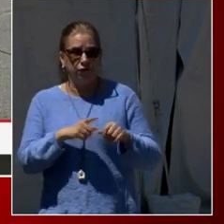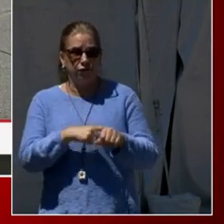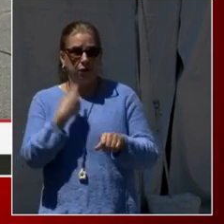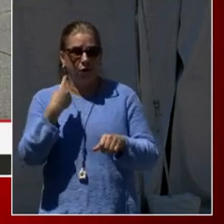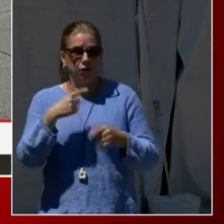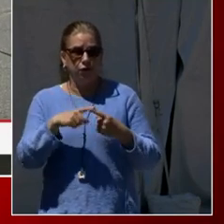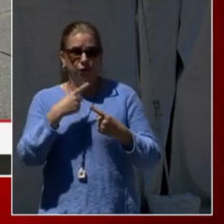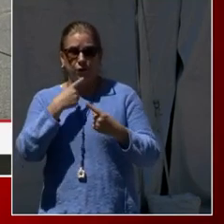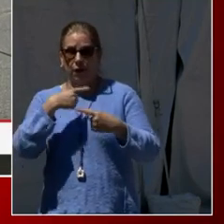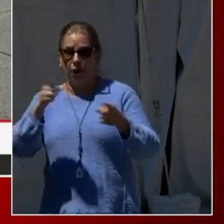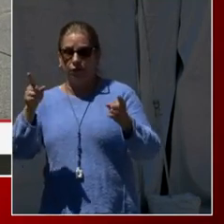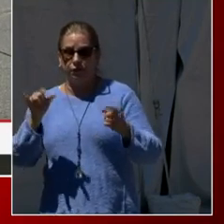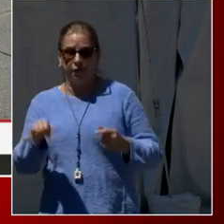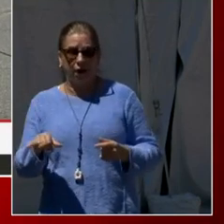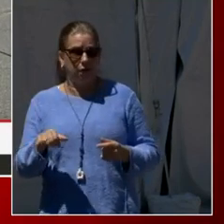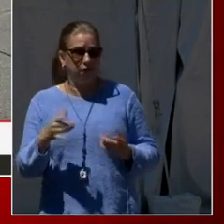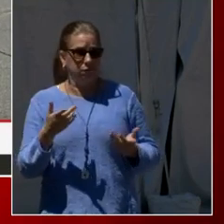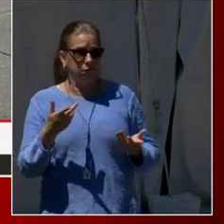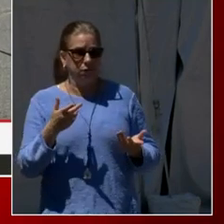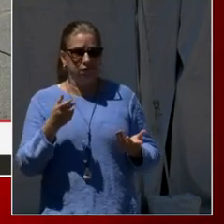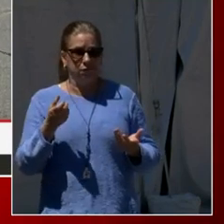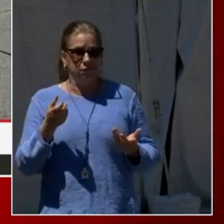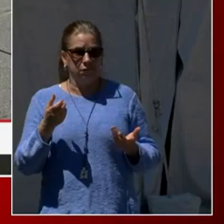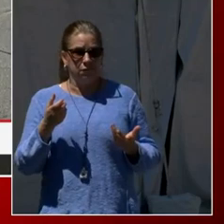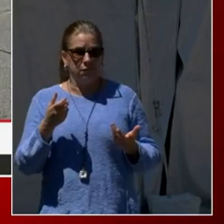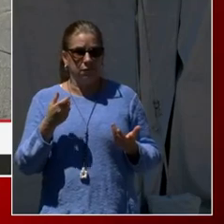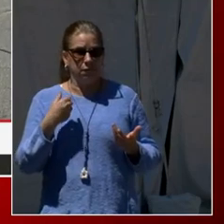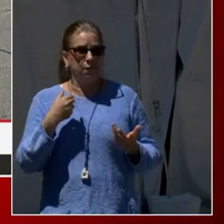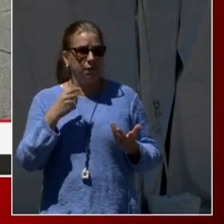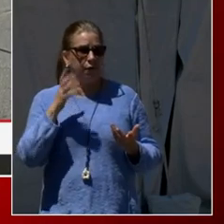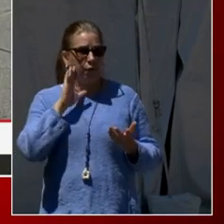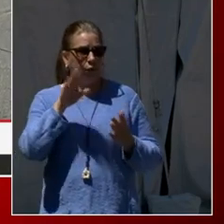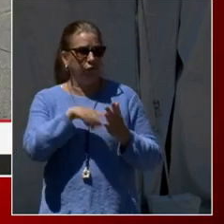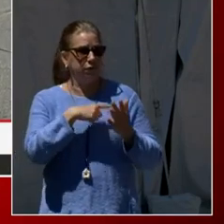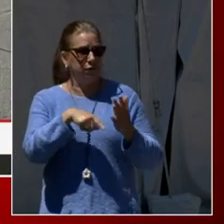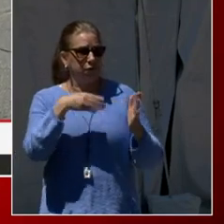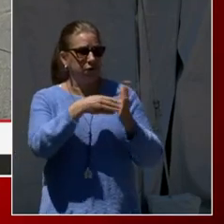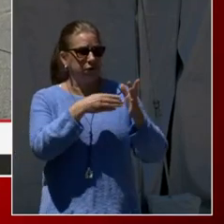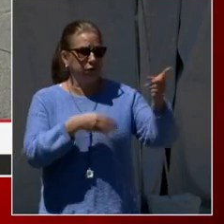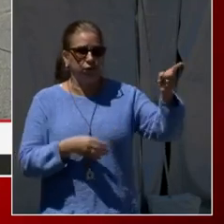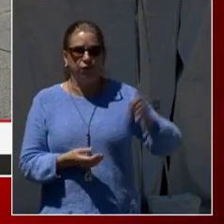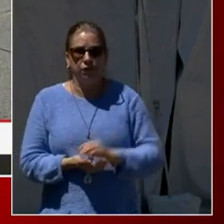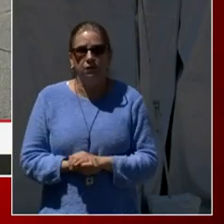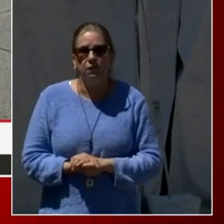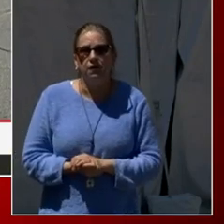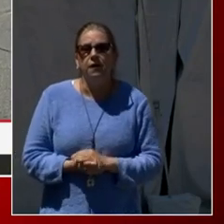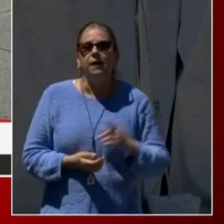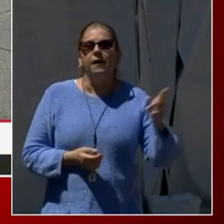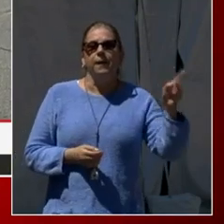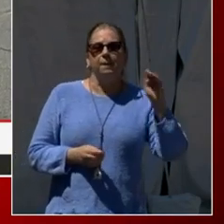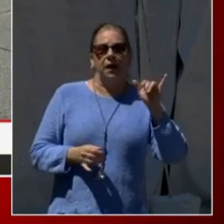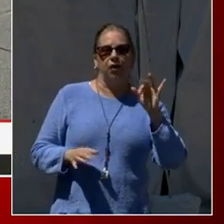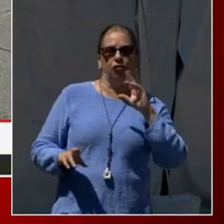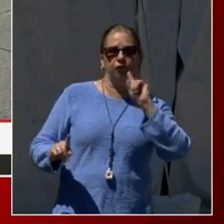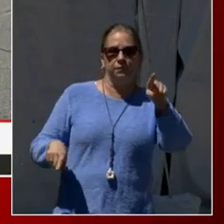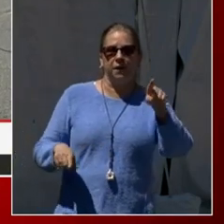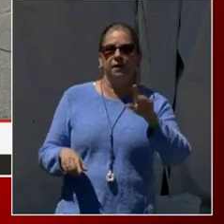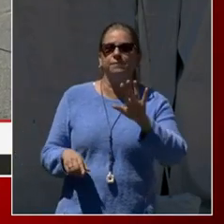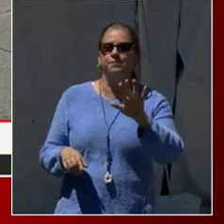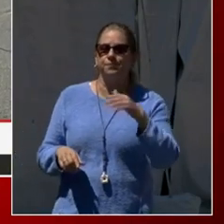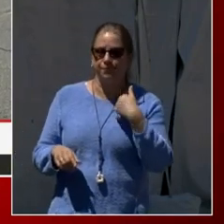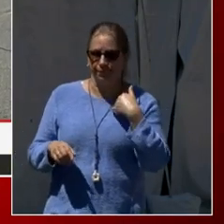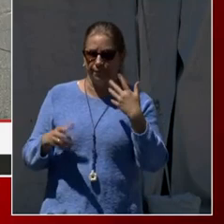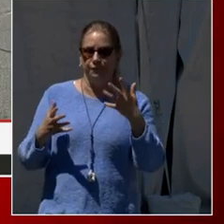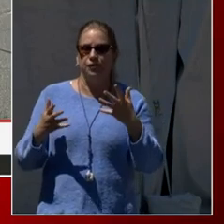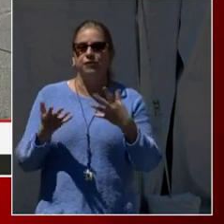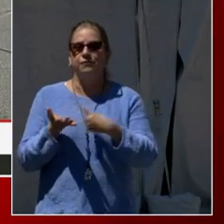we did notice that the vast majority of people adhered to the curfew. And at 11 o'clock,